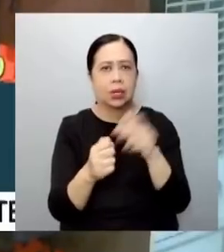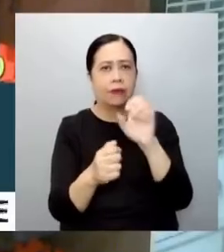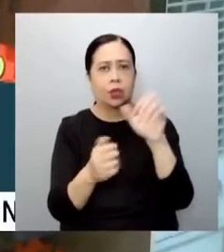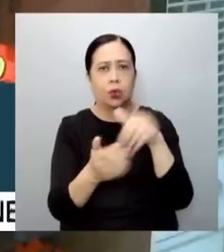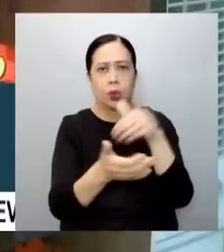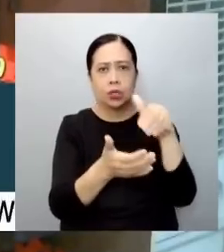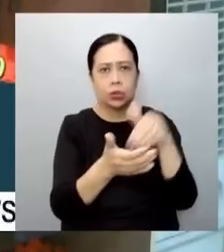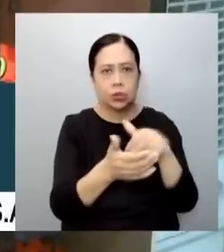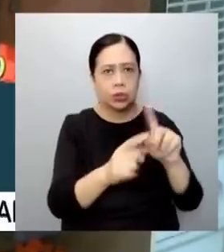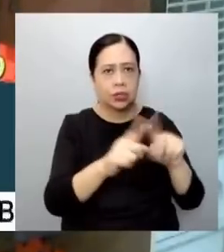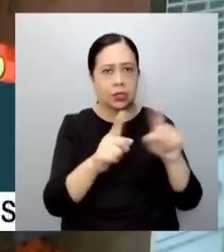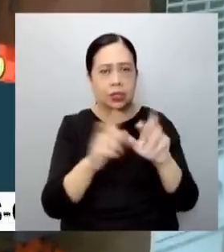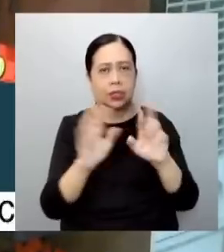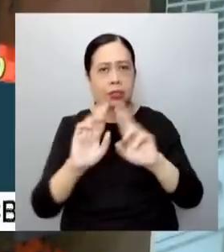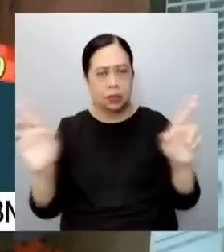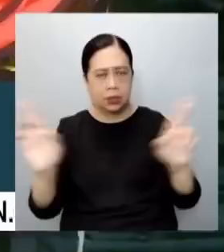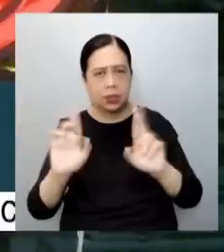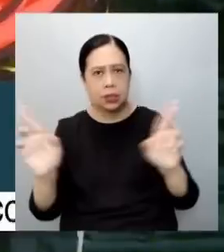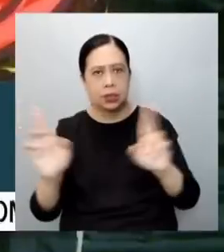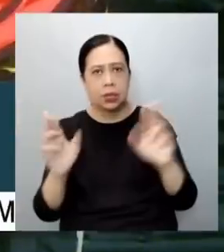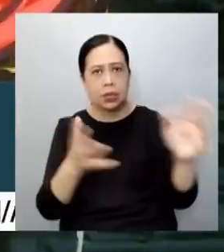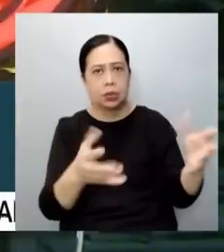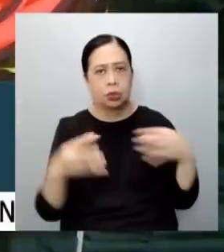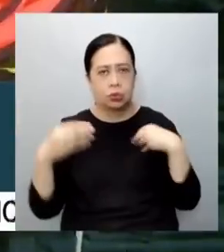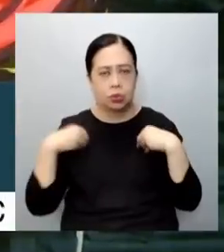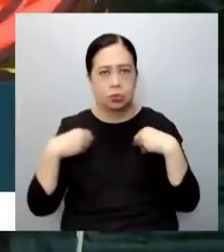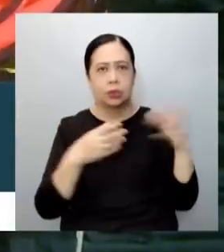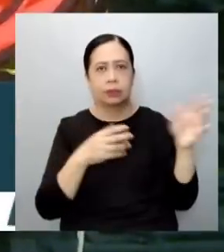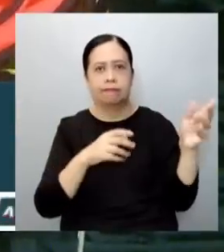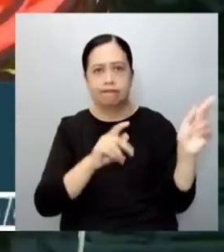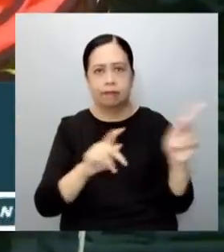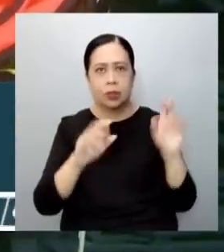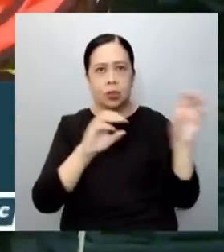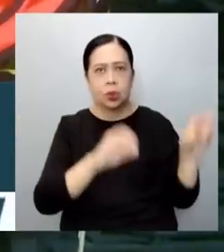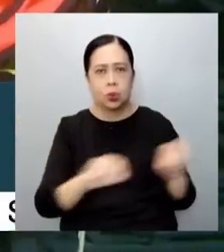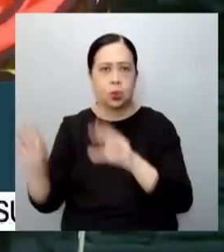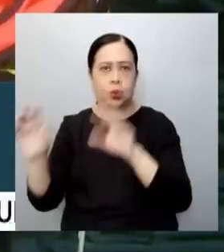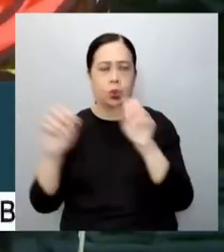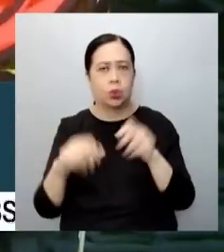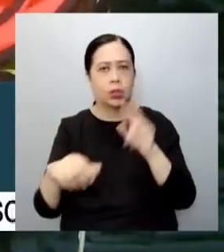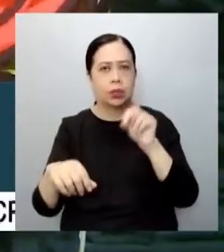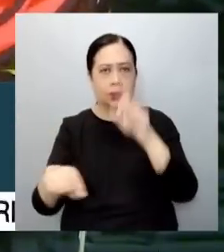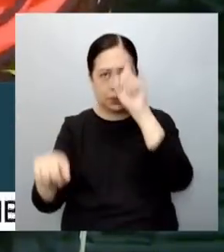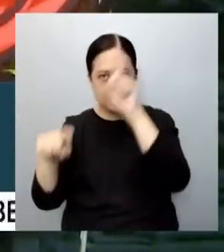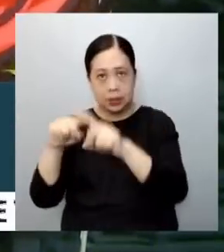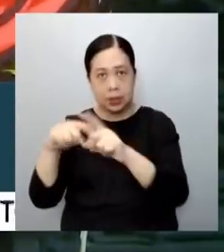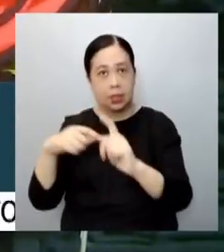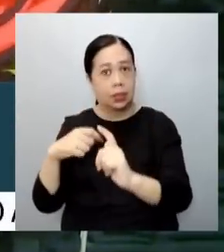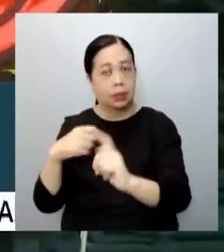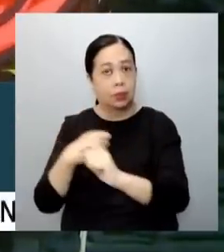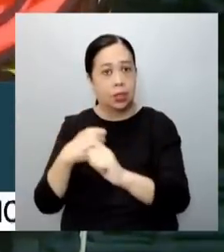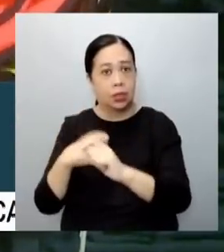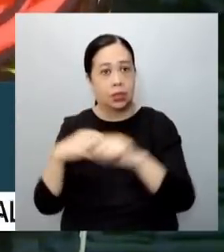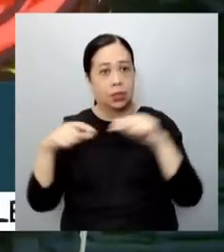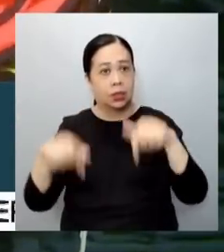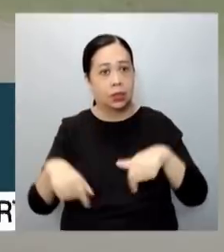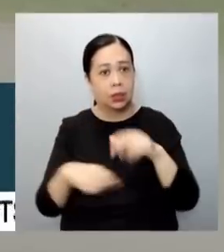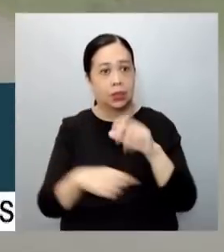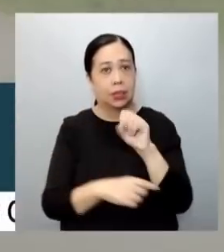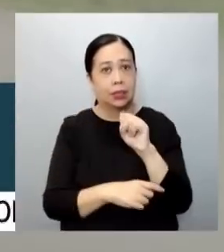town are also ready to accommodate residents who need temporary shelter. Meanwhile, here in the town of Santa